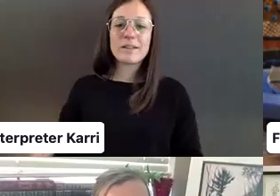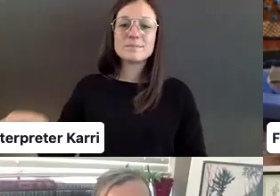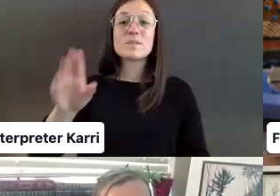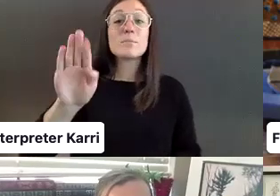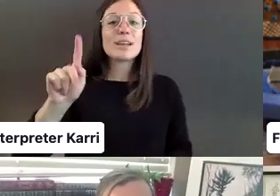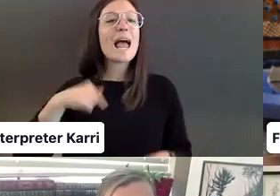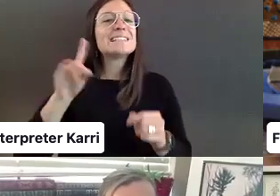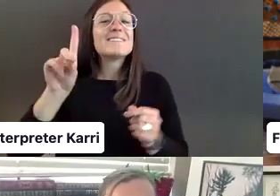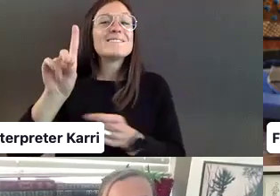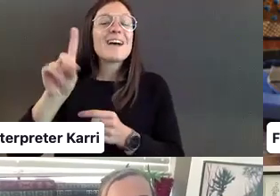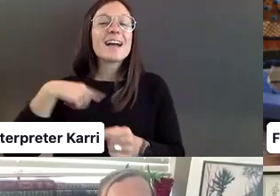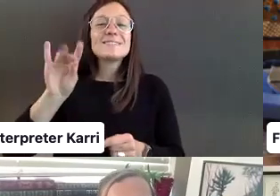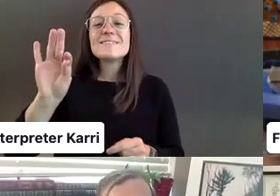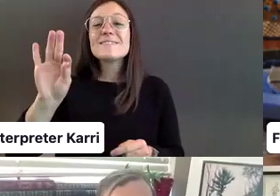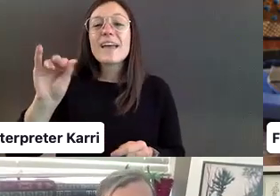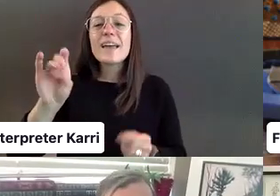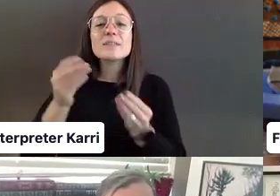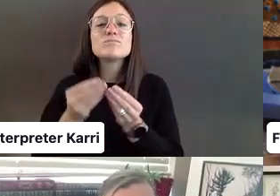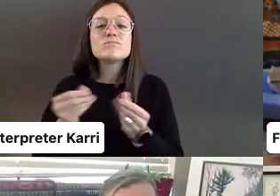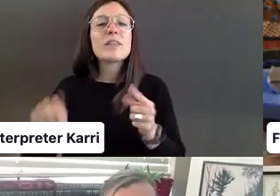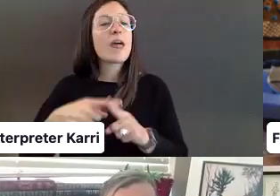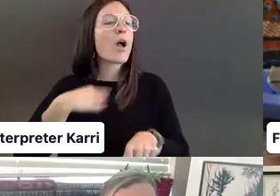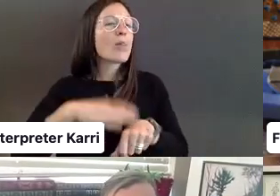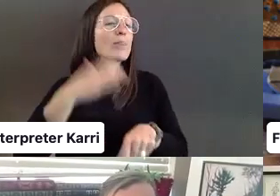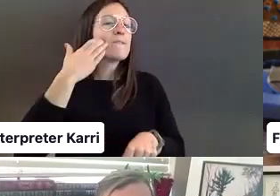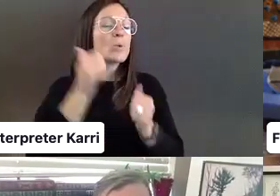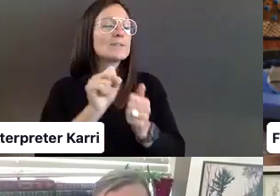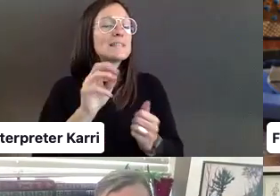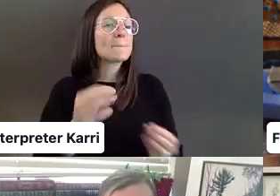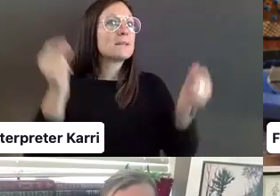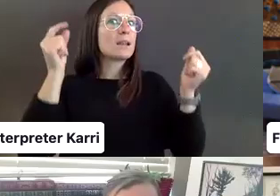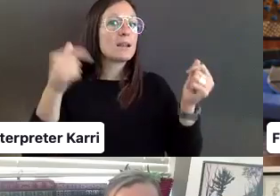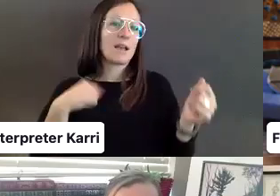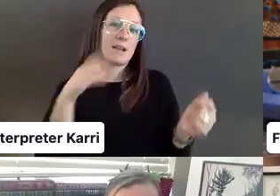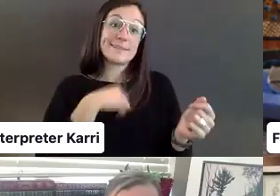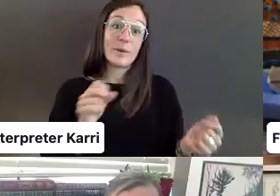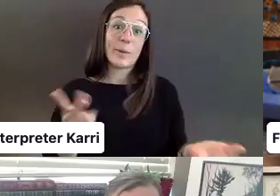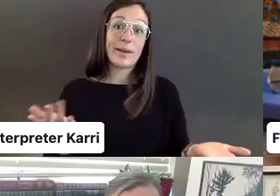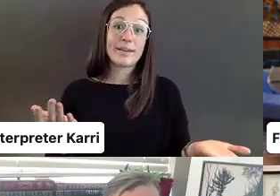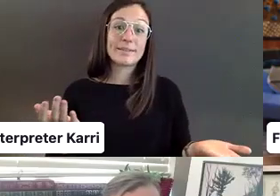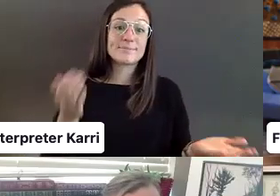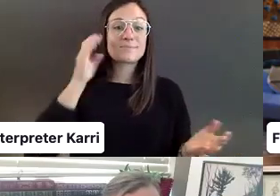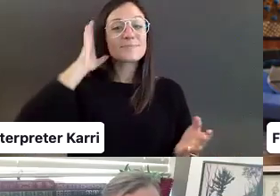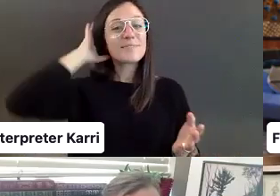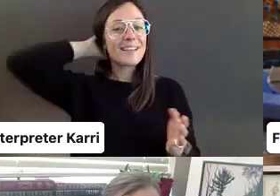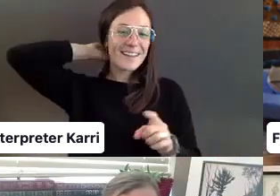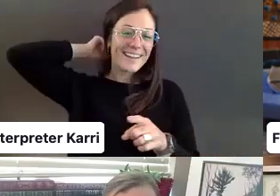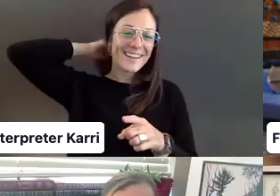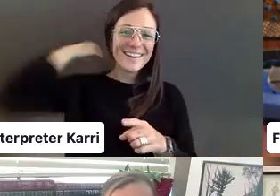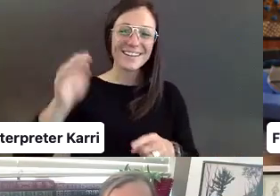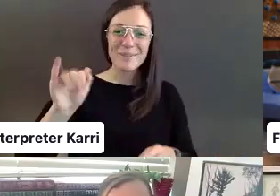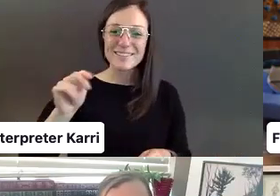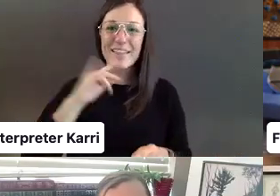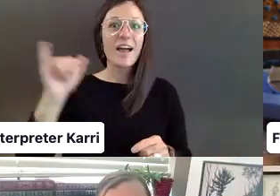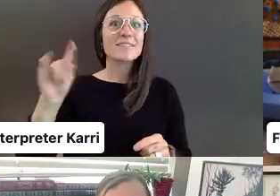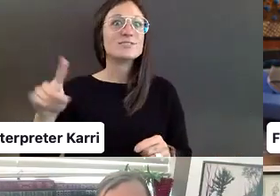faded away. And then I was on the phone with Sam suddenly. I was like, Like okay, I guess I'm literally okay. faded? That's Like, what did you does. Yeah. That's what. You know, like